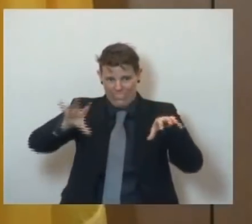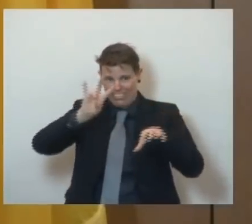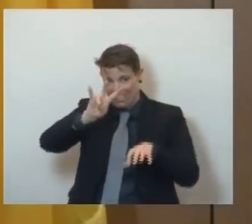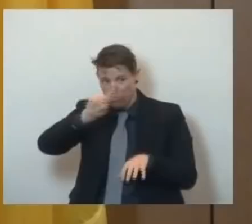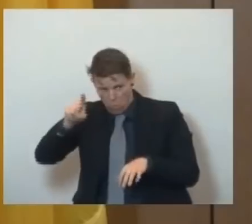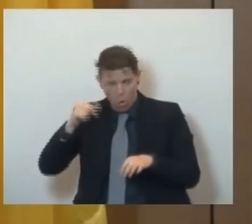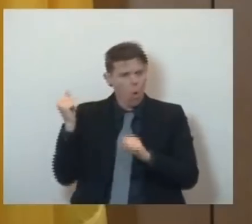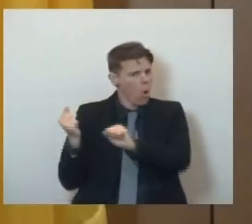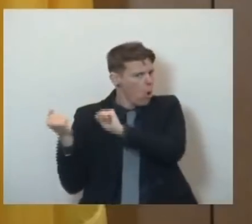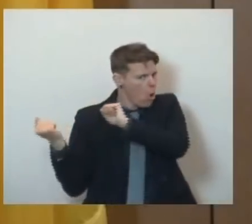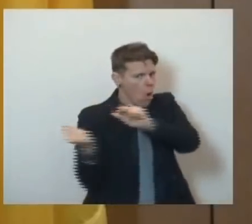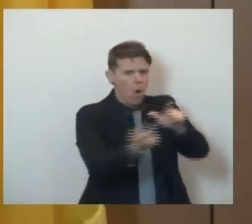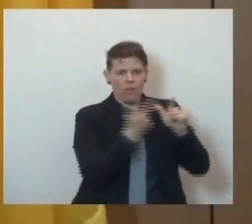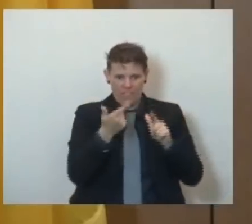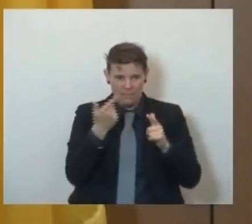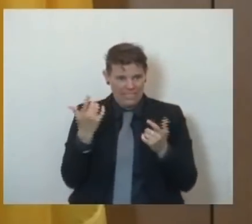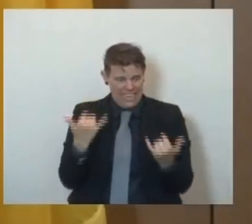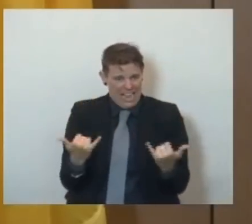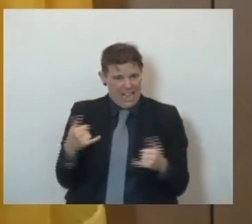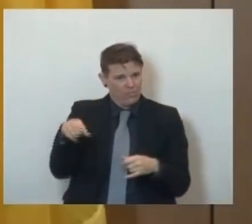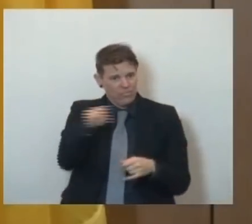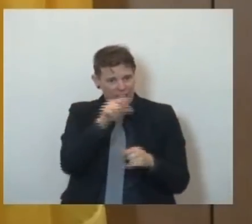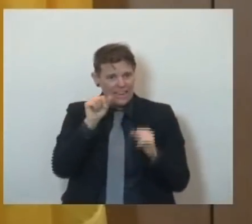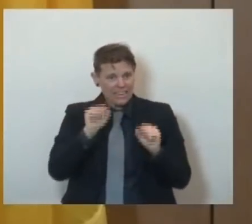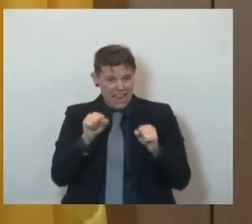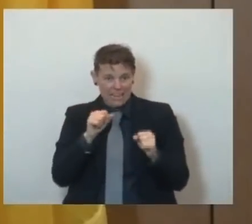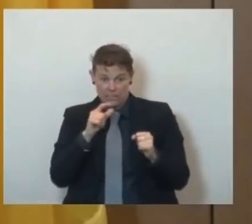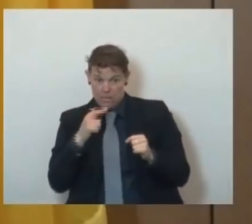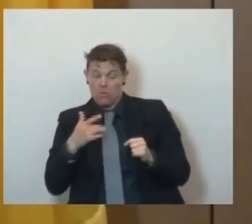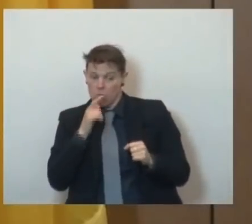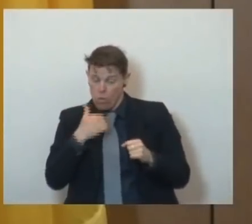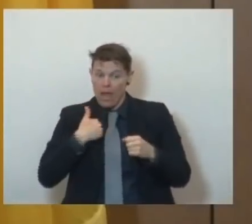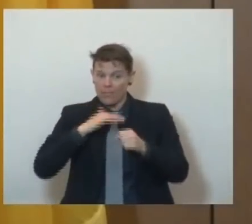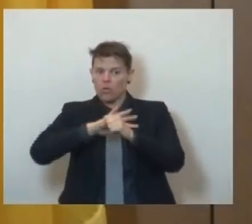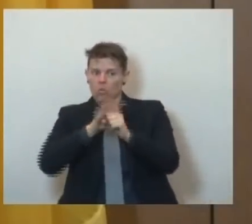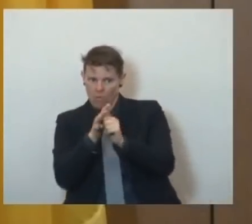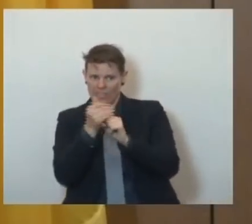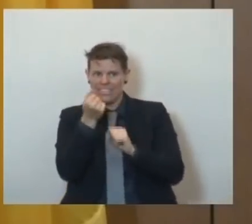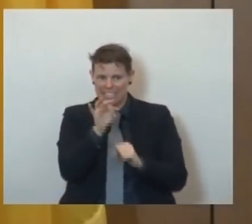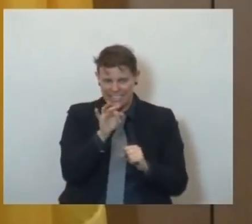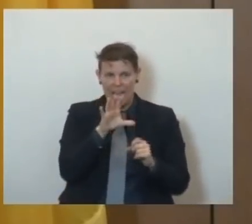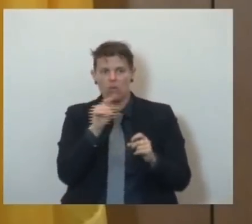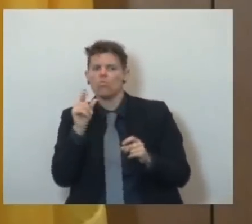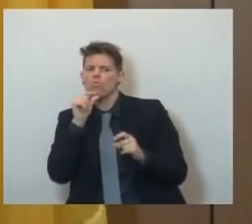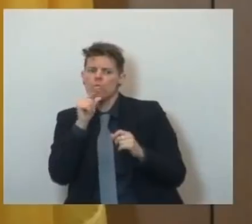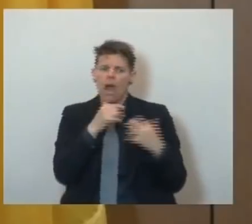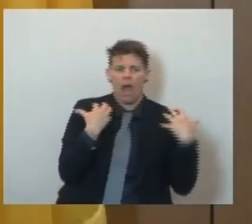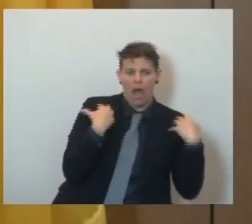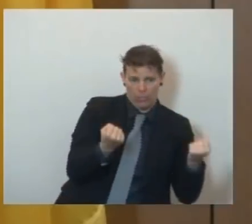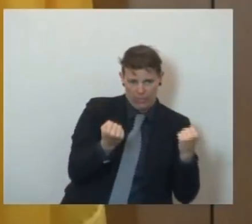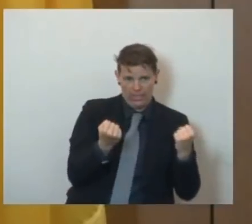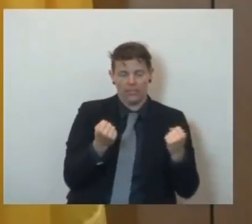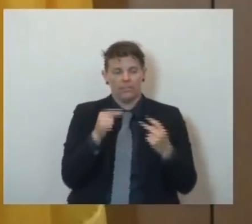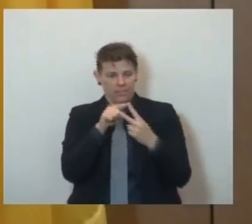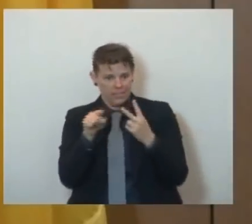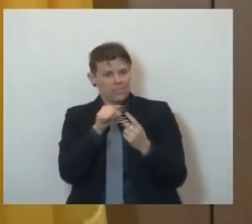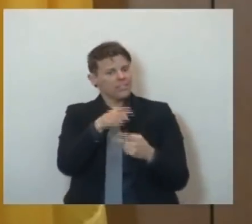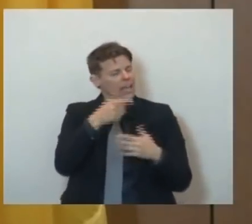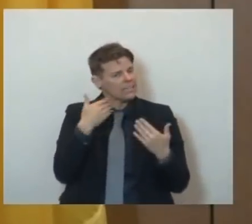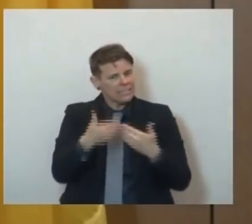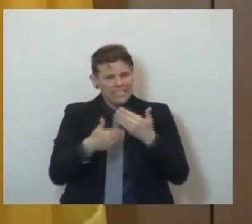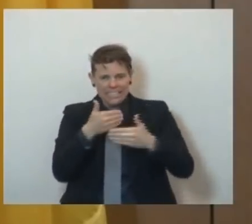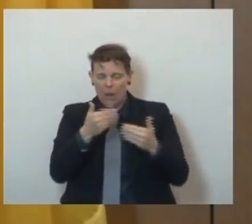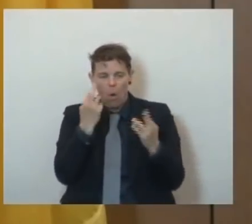who currently have COVID-19, and we want the ones who are COVID-19 free to stay COVID-19 free. The facilities that